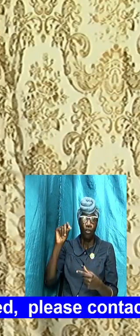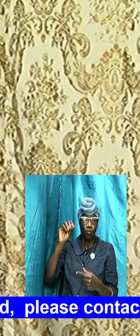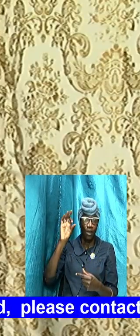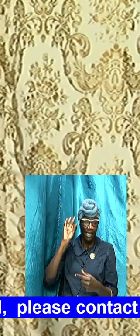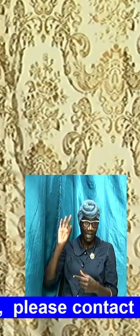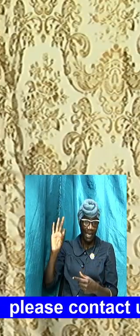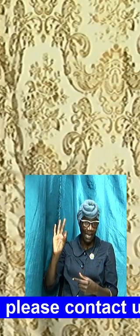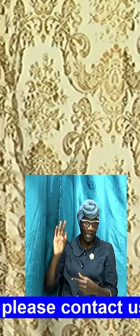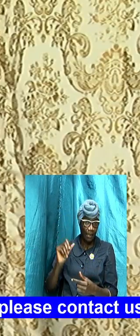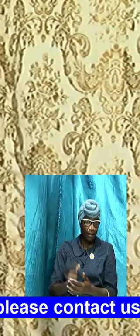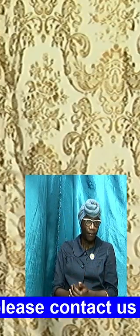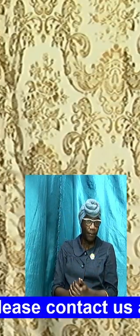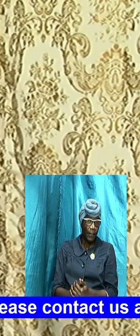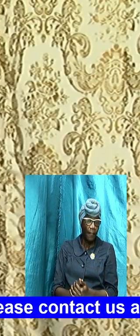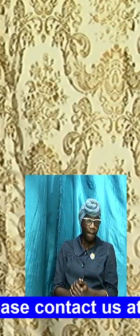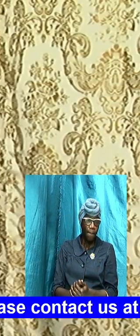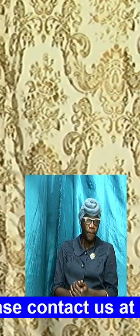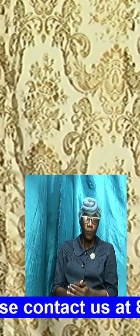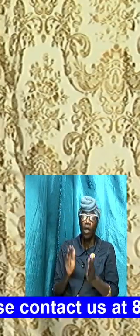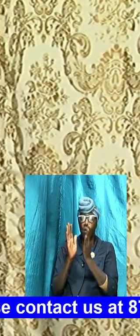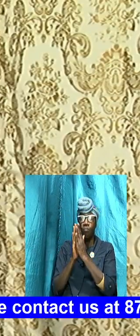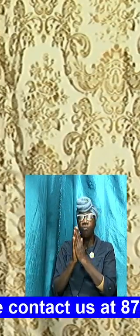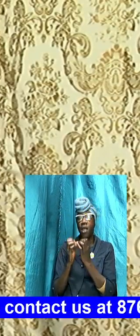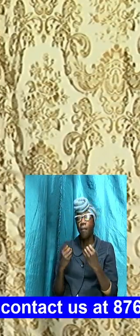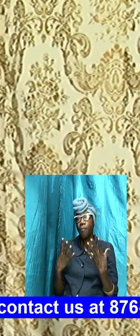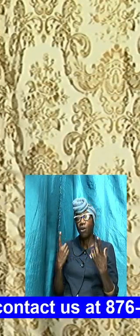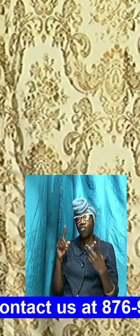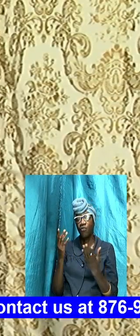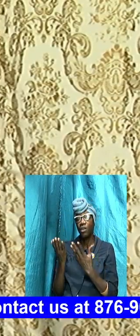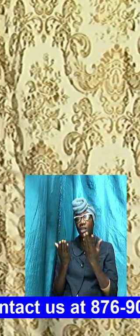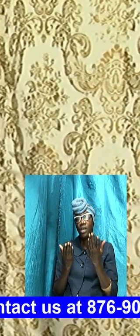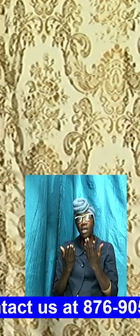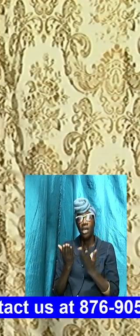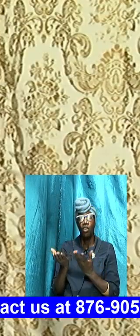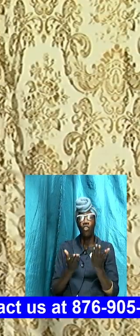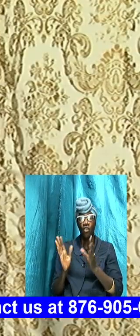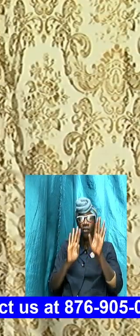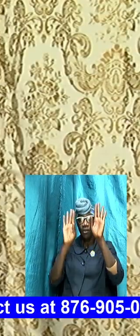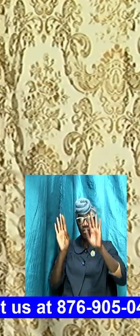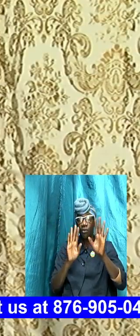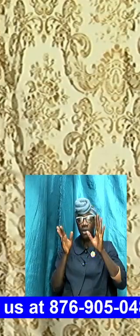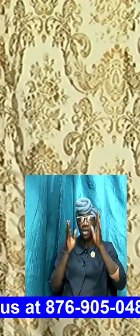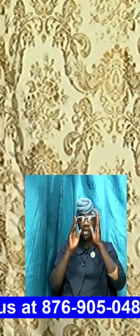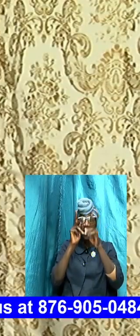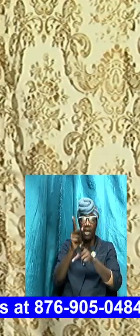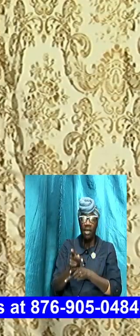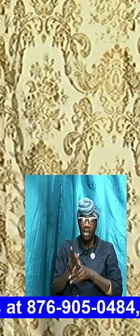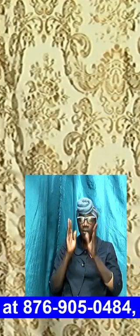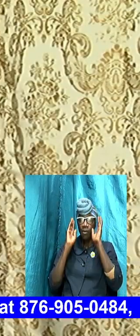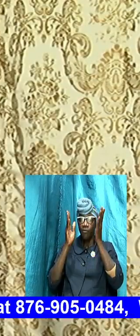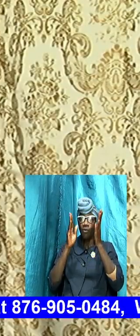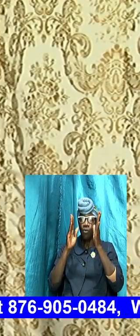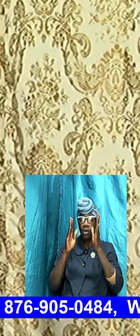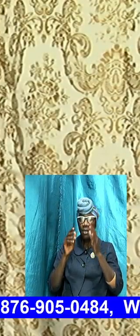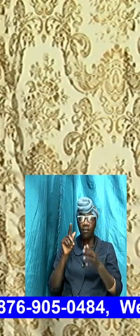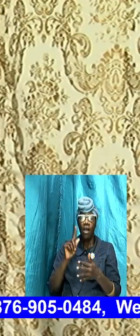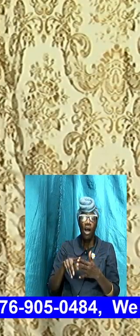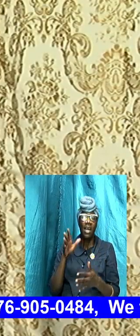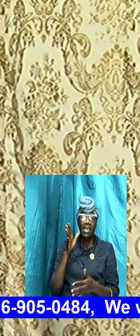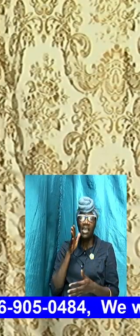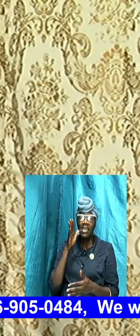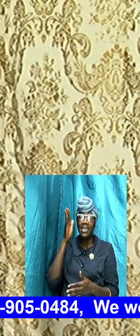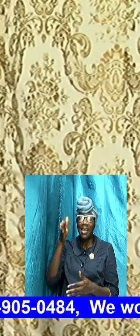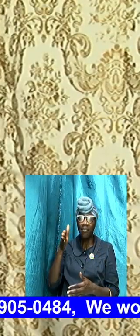notes of those dates. Amen. Let us pray much for the service on Sunday. And let us keep our focus, amen, on the destiny